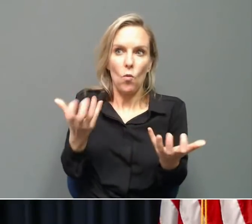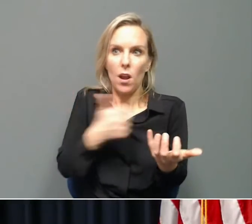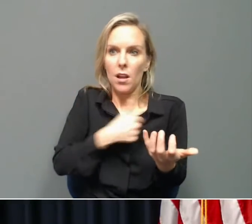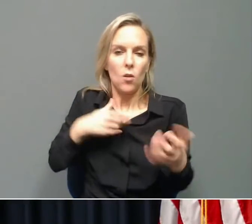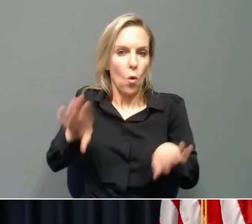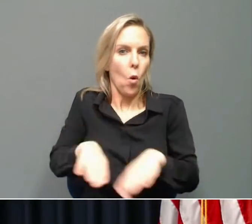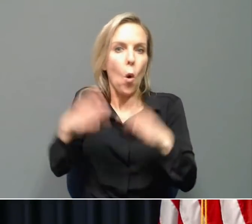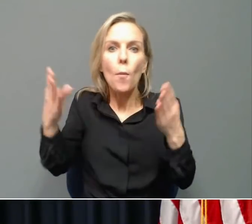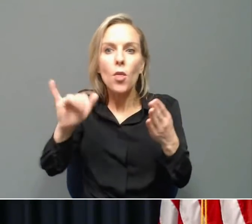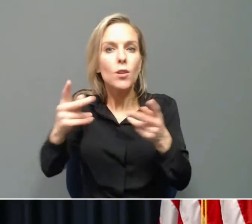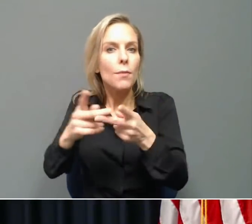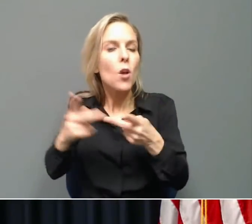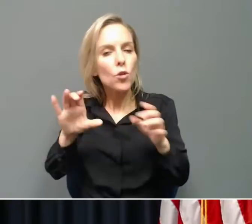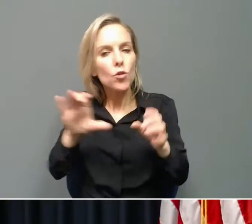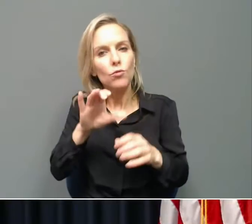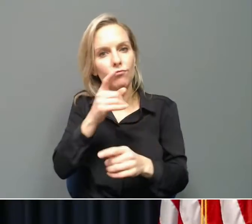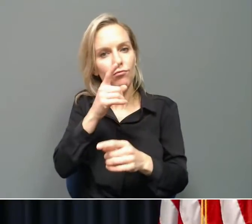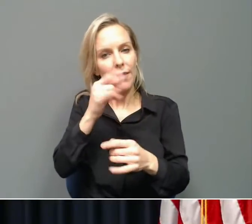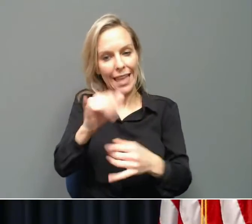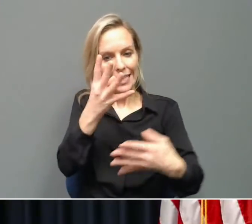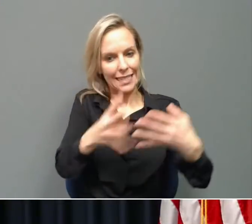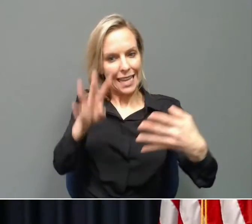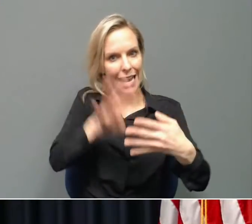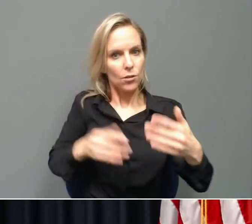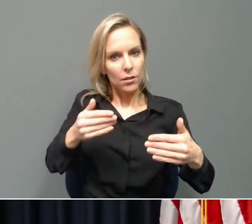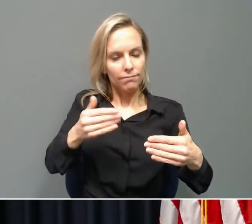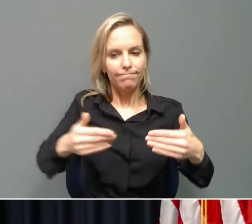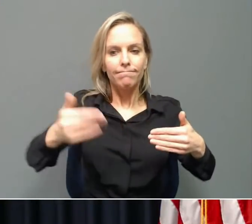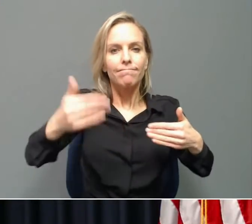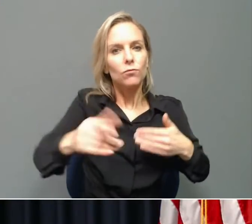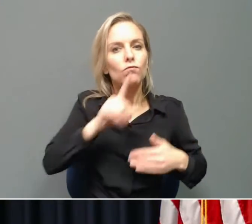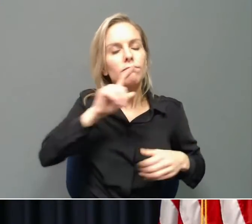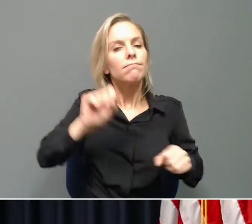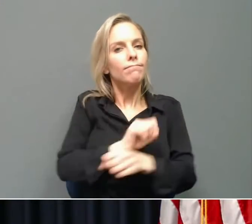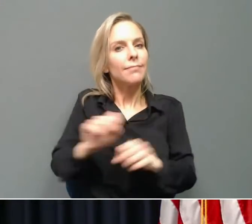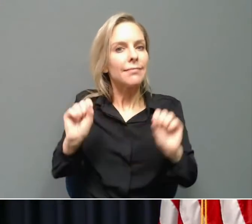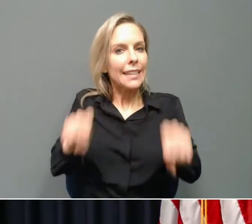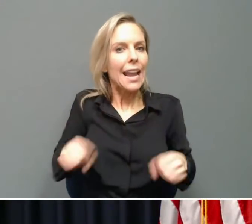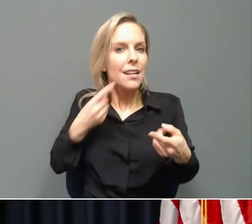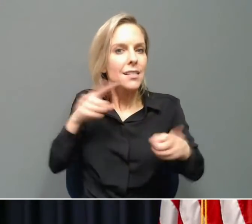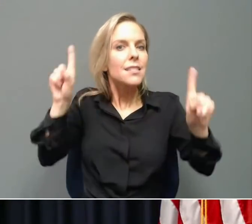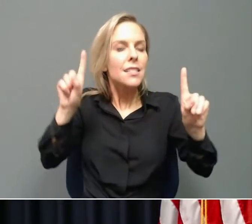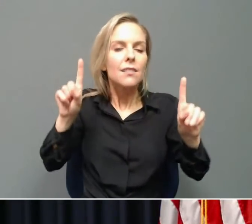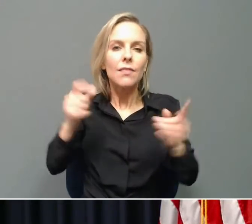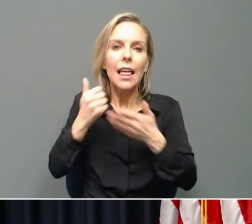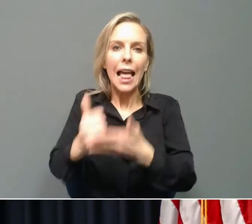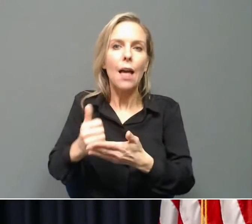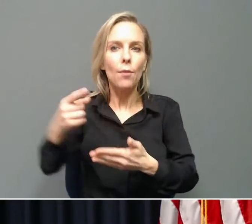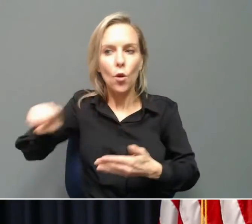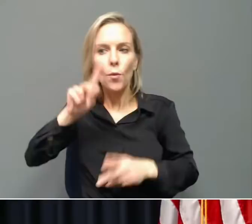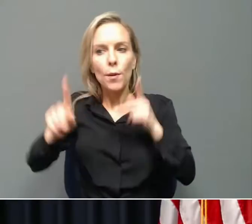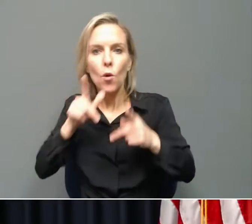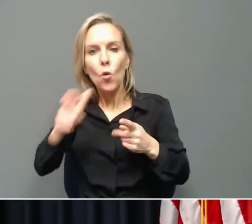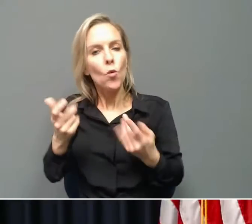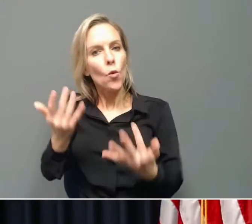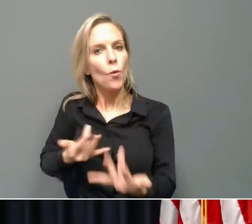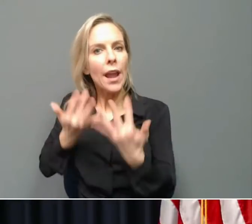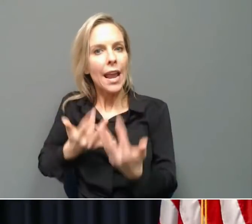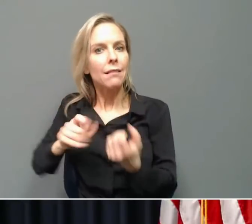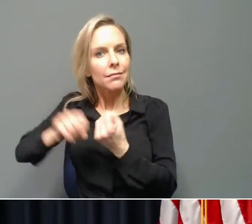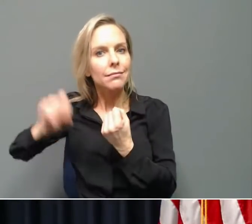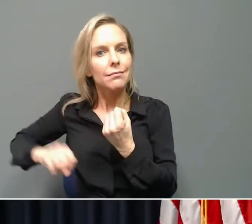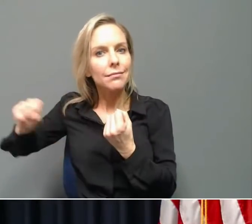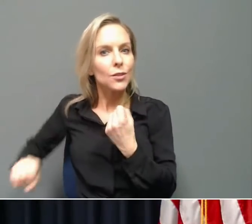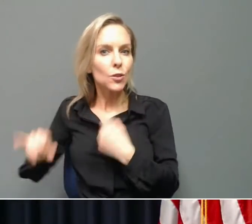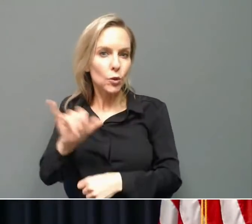a schedule that's realistic, but to ultimately get help to everybody that's waited too long. All right, last question. Tom Latek,